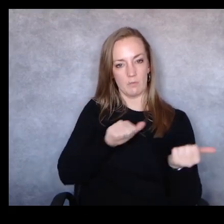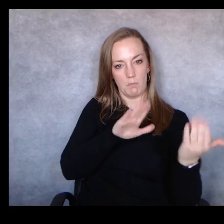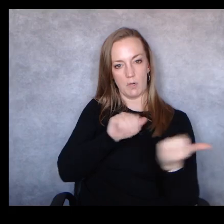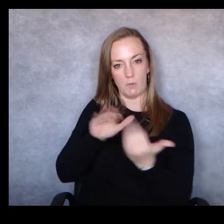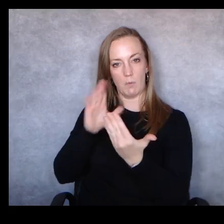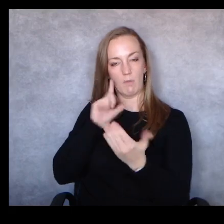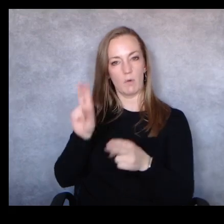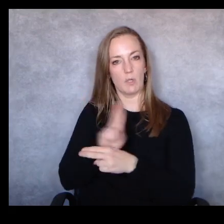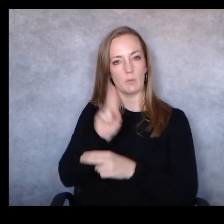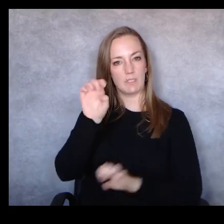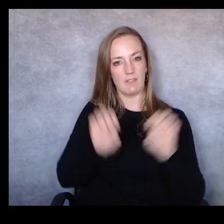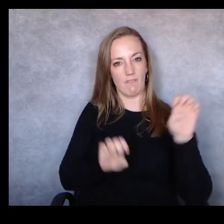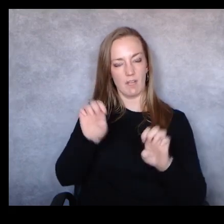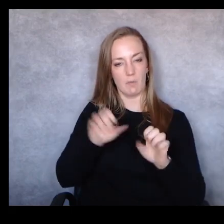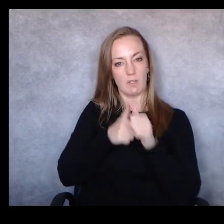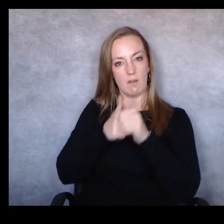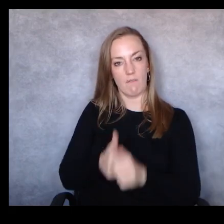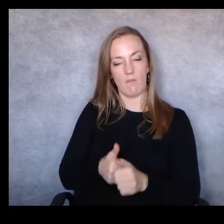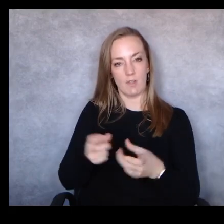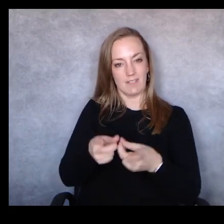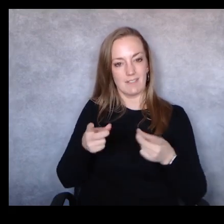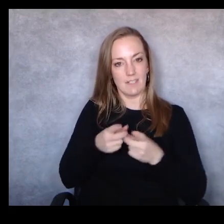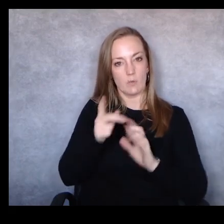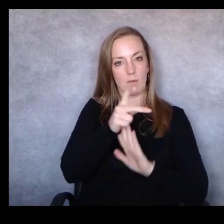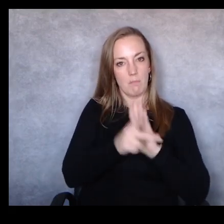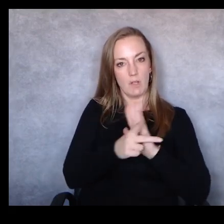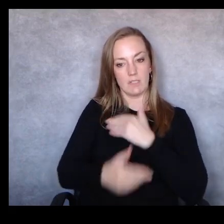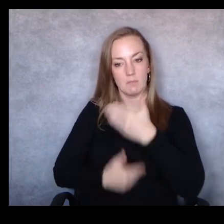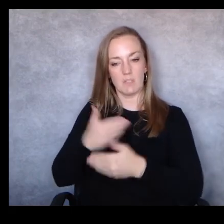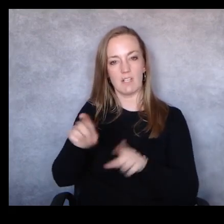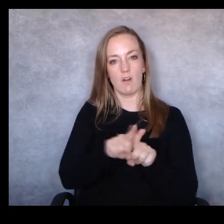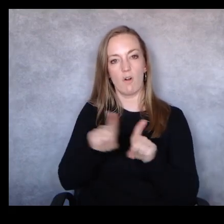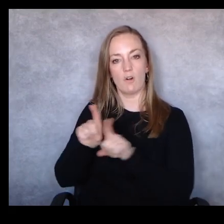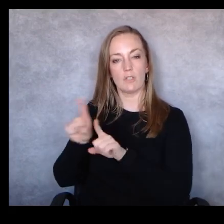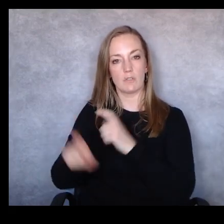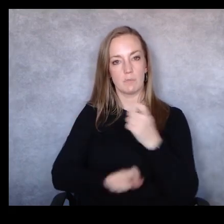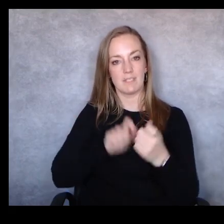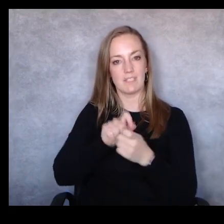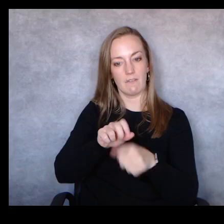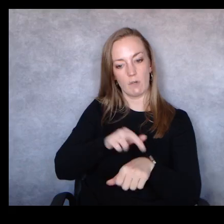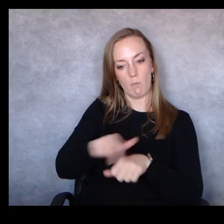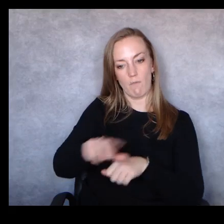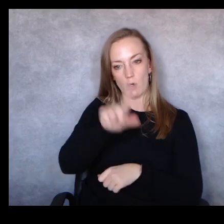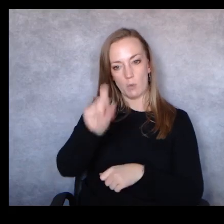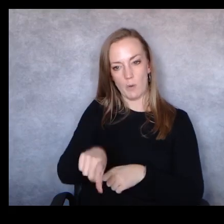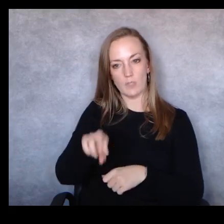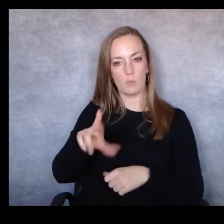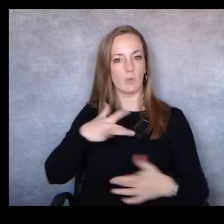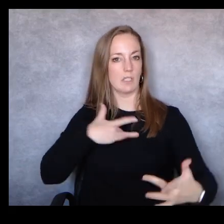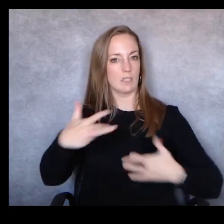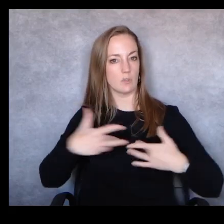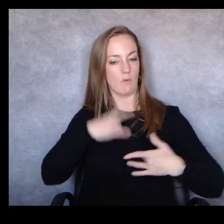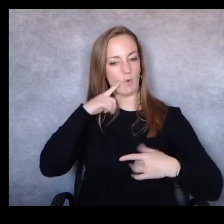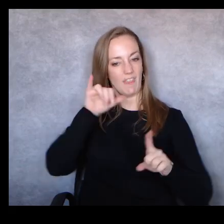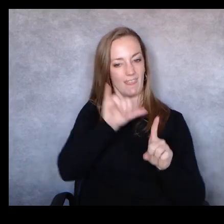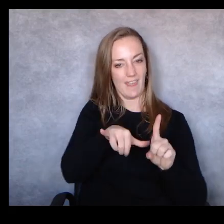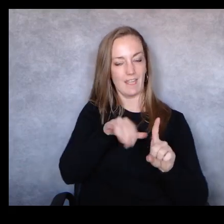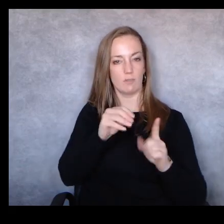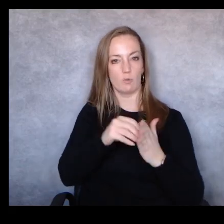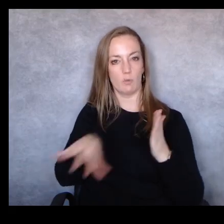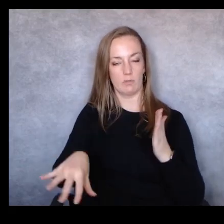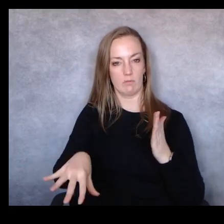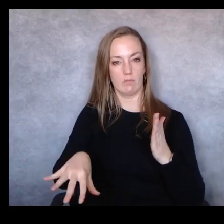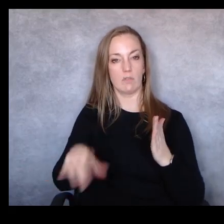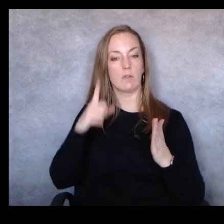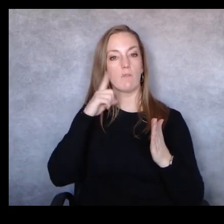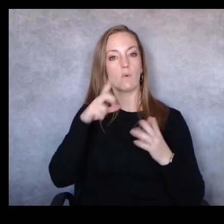evaluation based on district policy and procedures, as well as the specific referral questions or concerns for that student. For